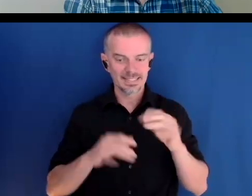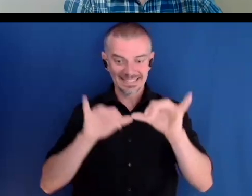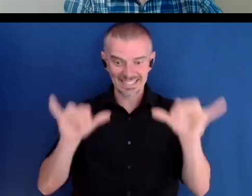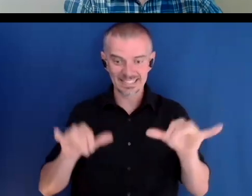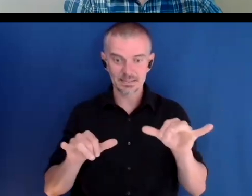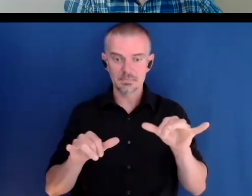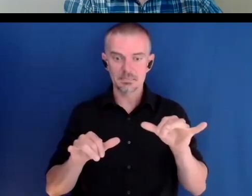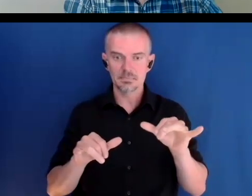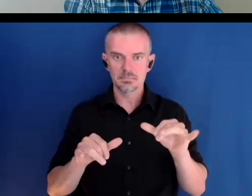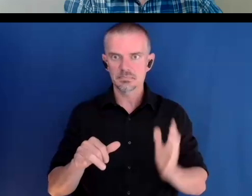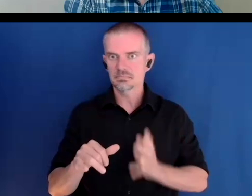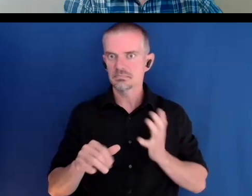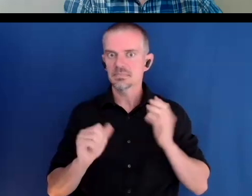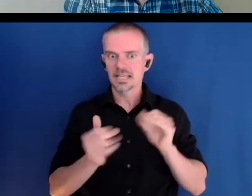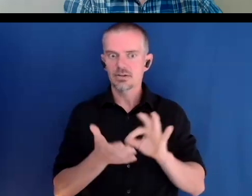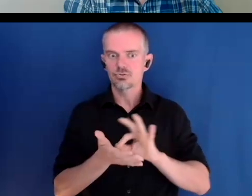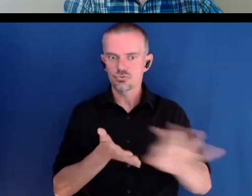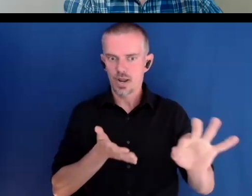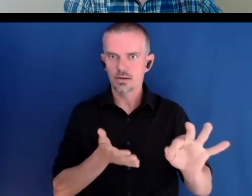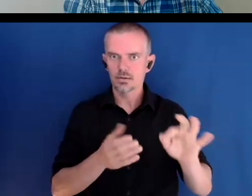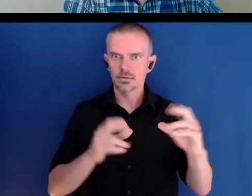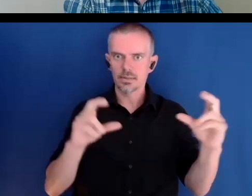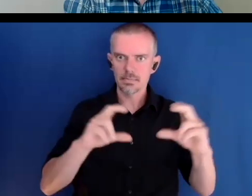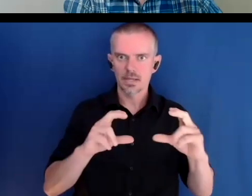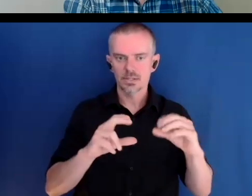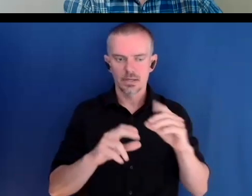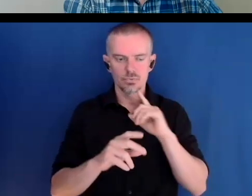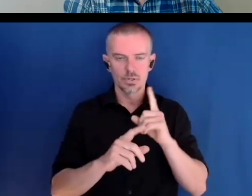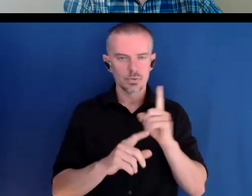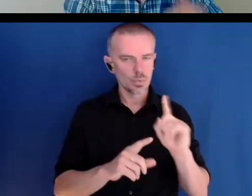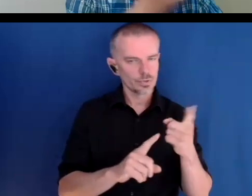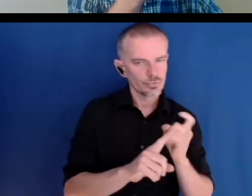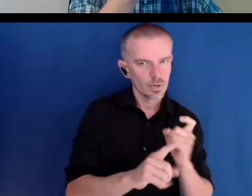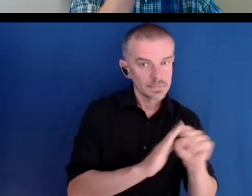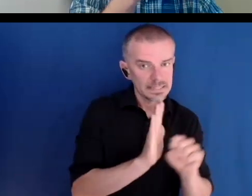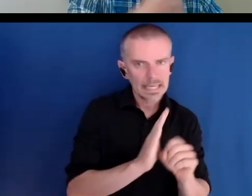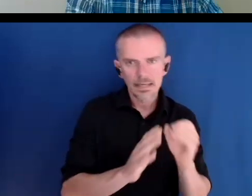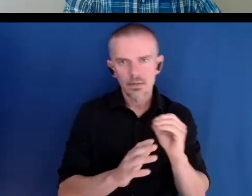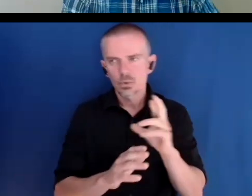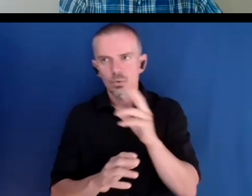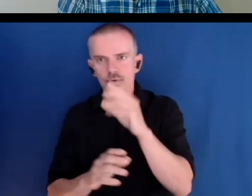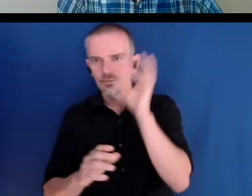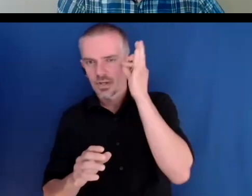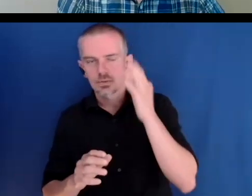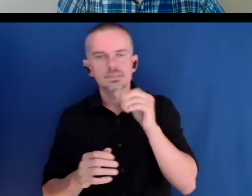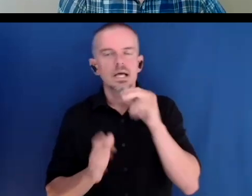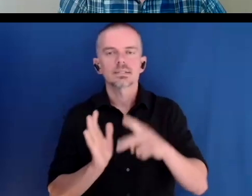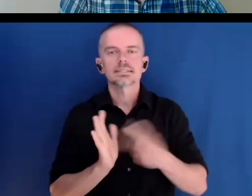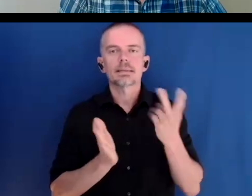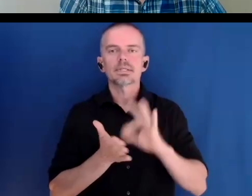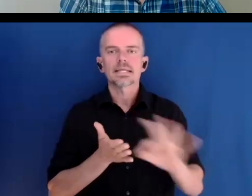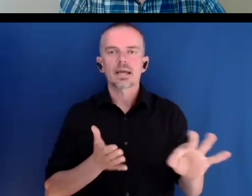it's that original flavor, to your point, Midori, or that it's not being double counted, isn't occurring.